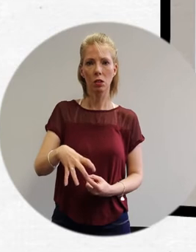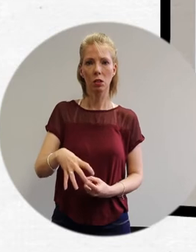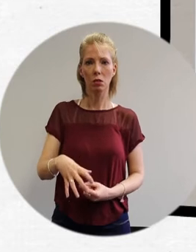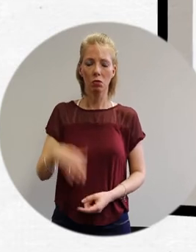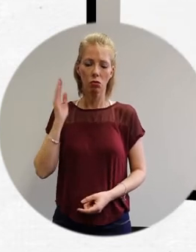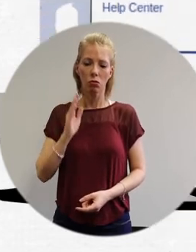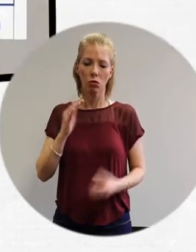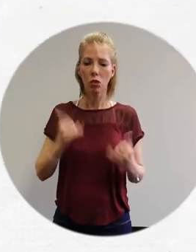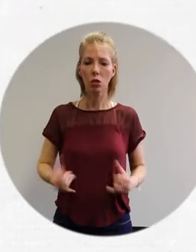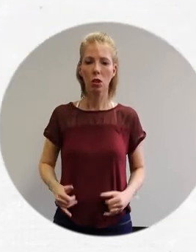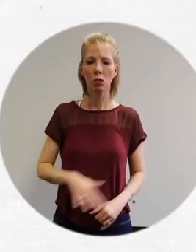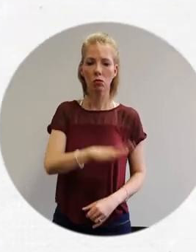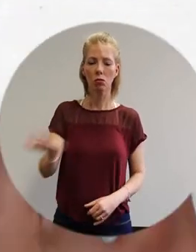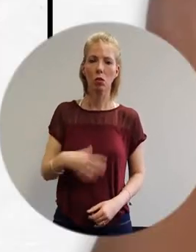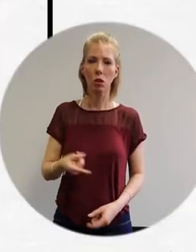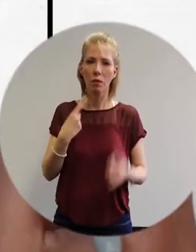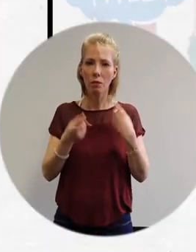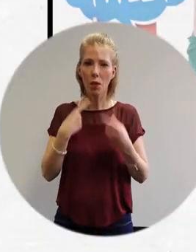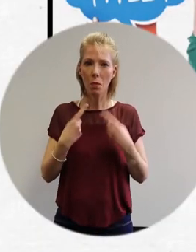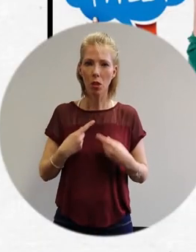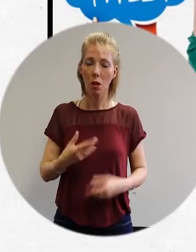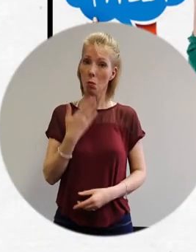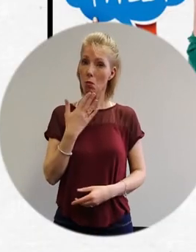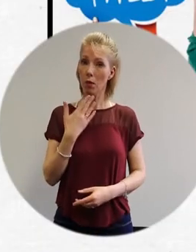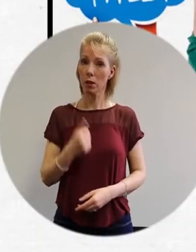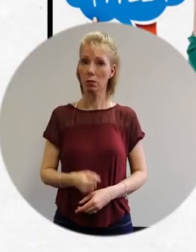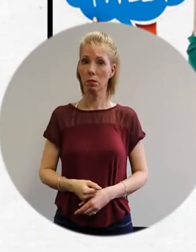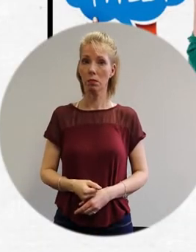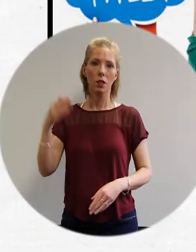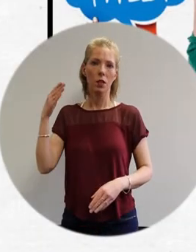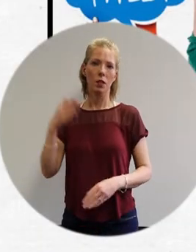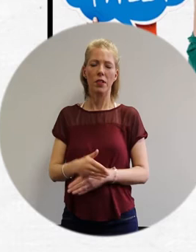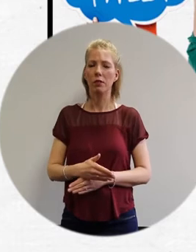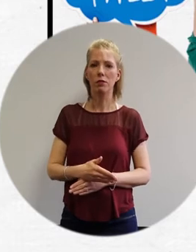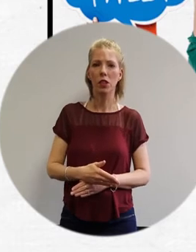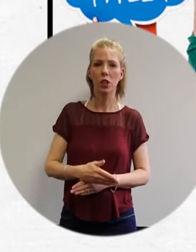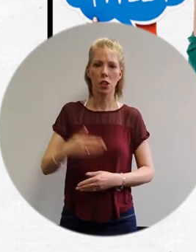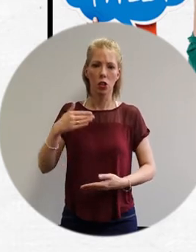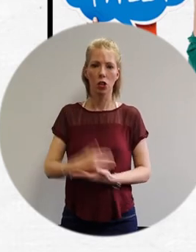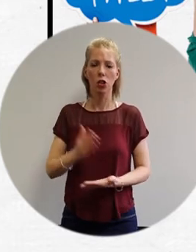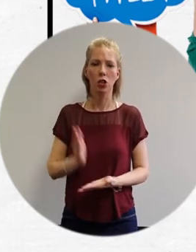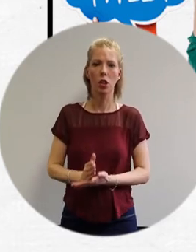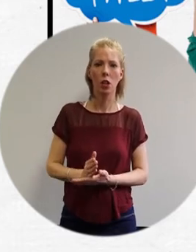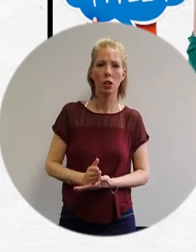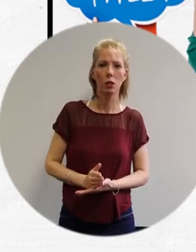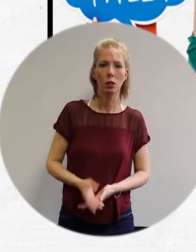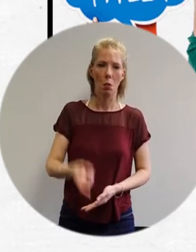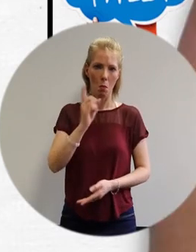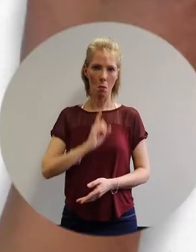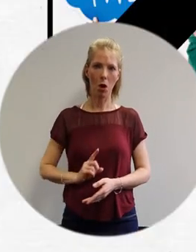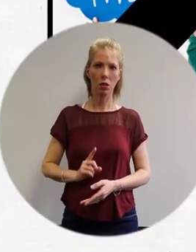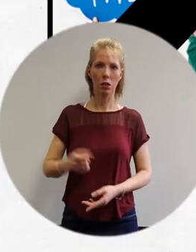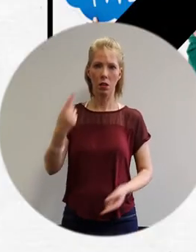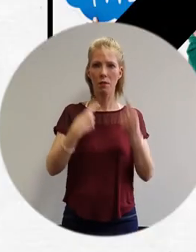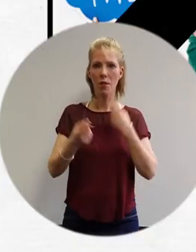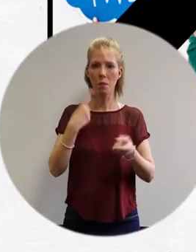sure all your details are set to private. Never share any of your private information on social media like your